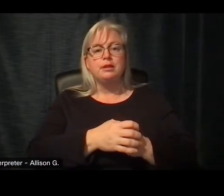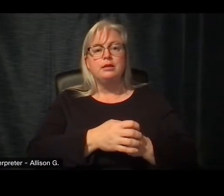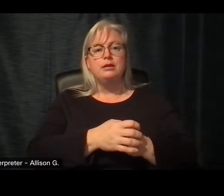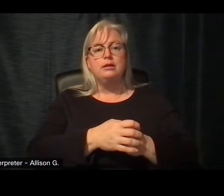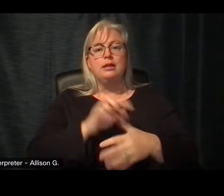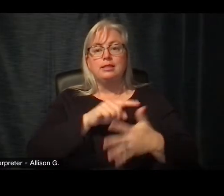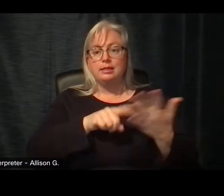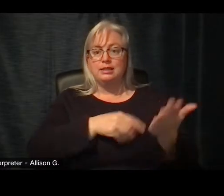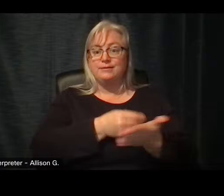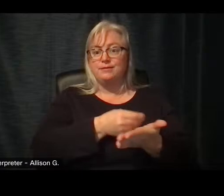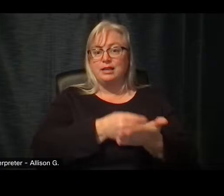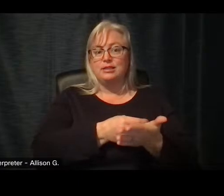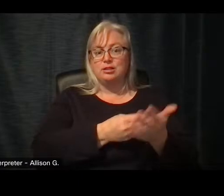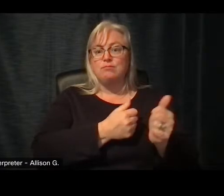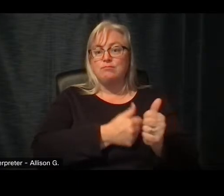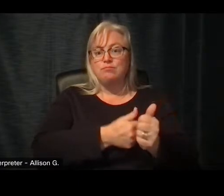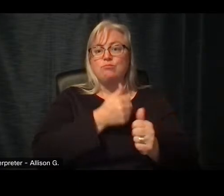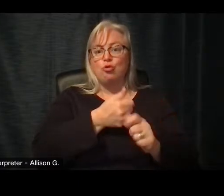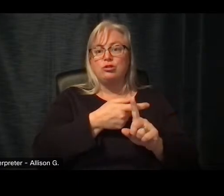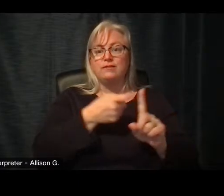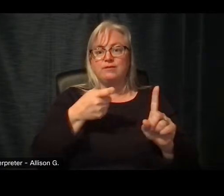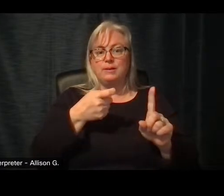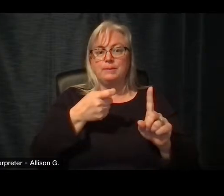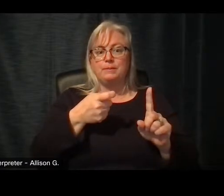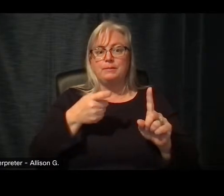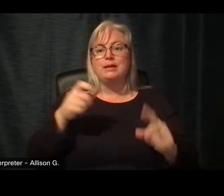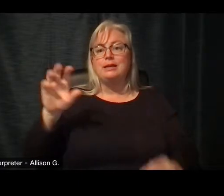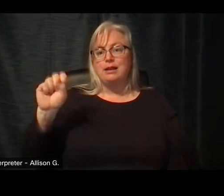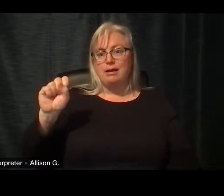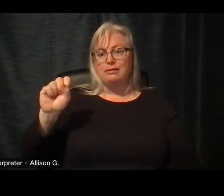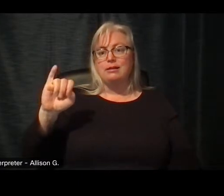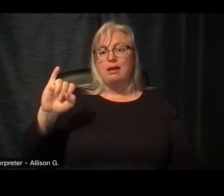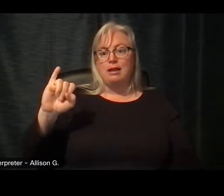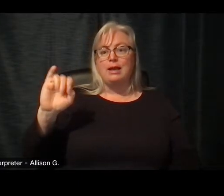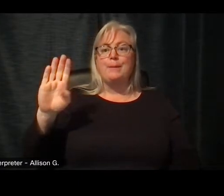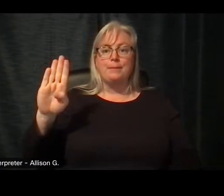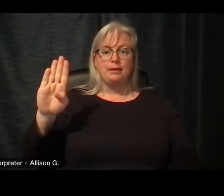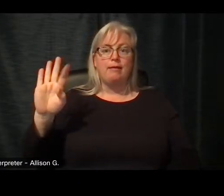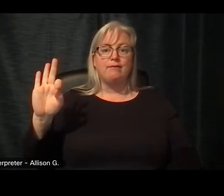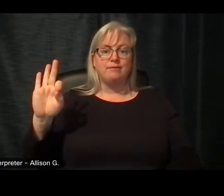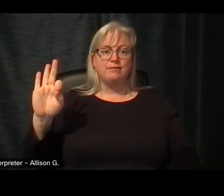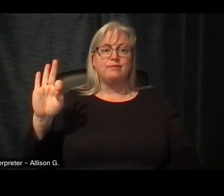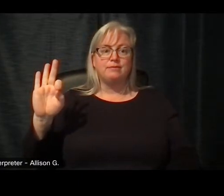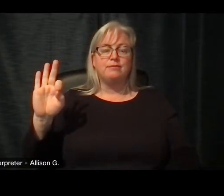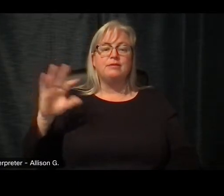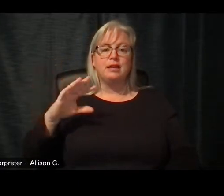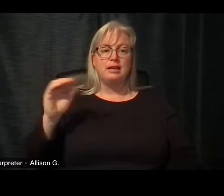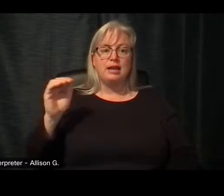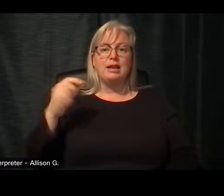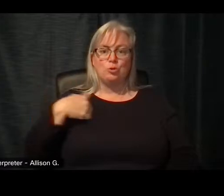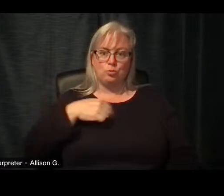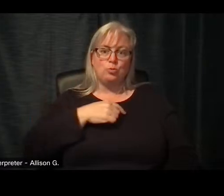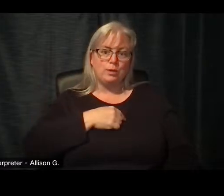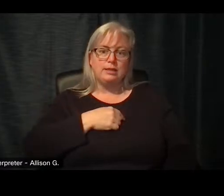These funds are mostly from the state institutional building funds, and we